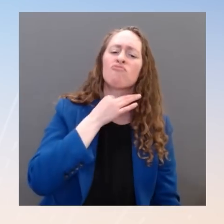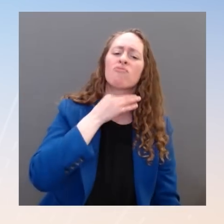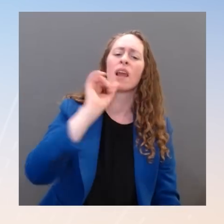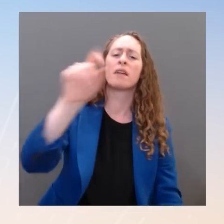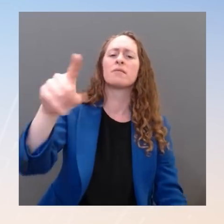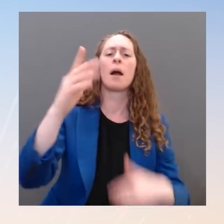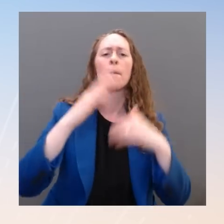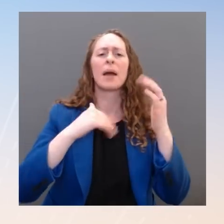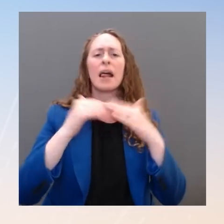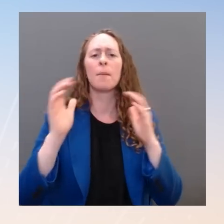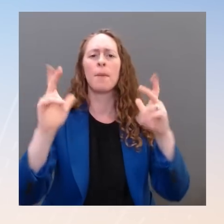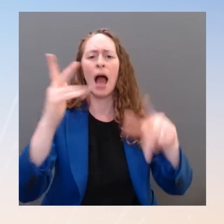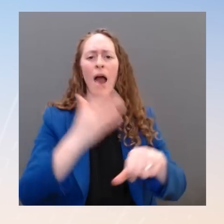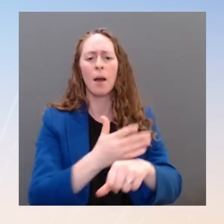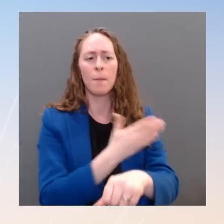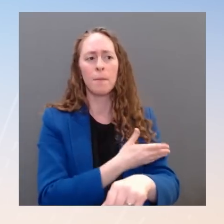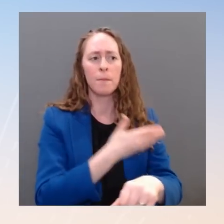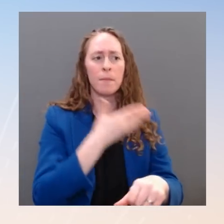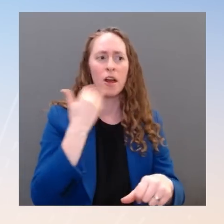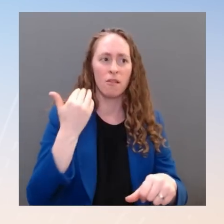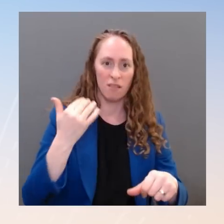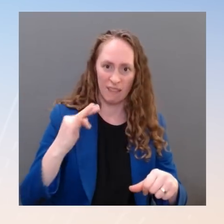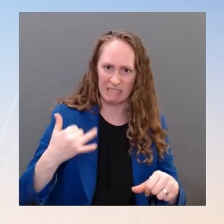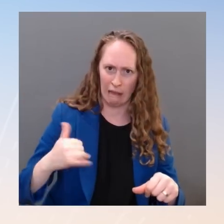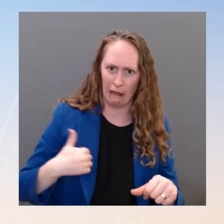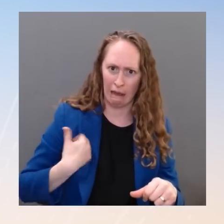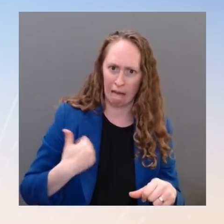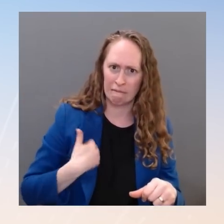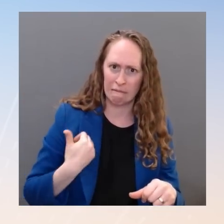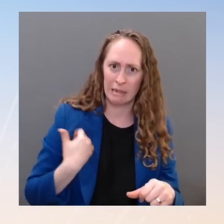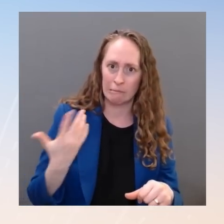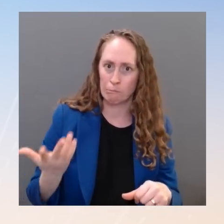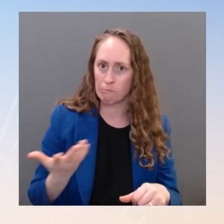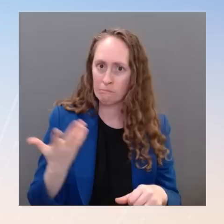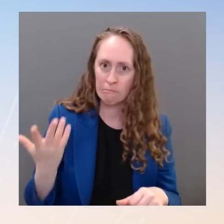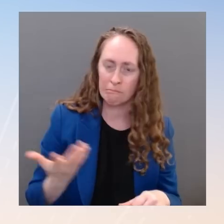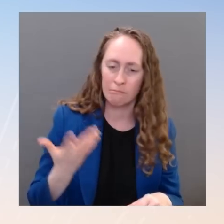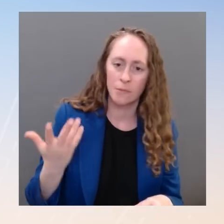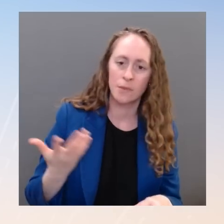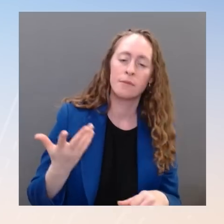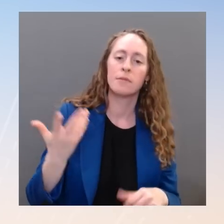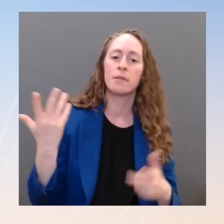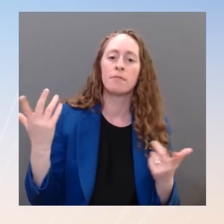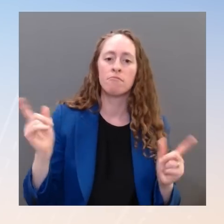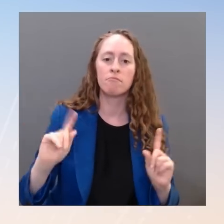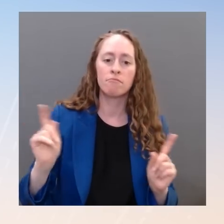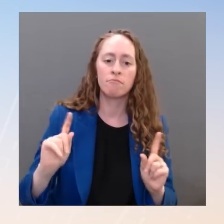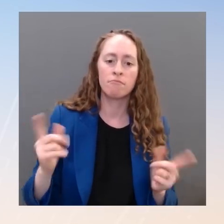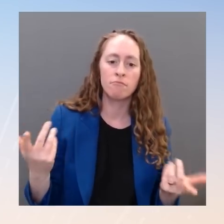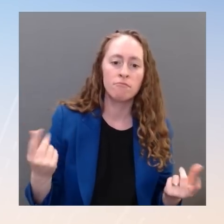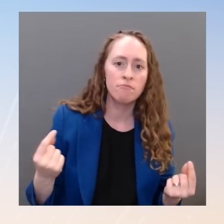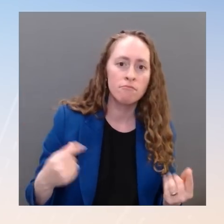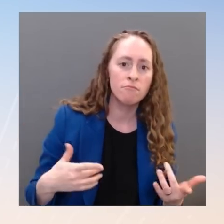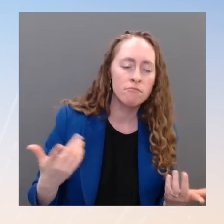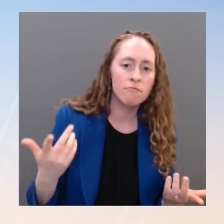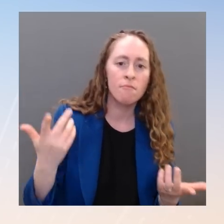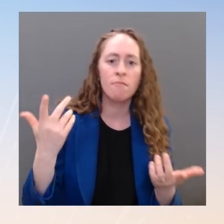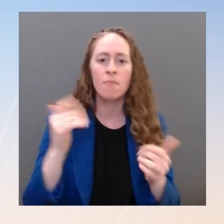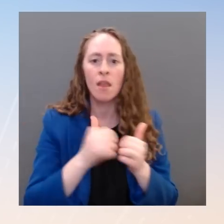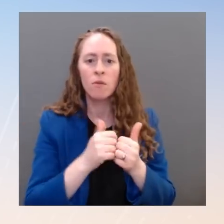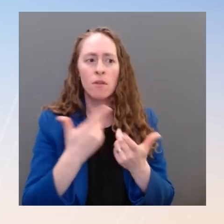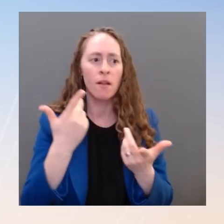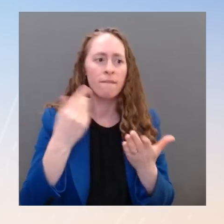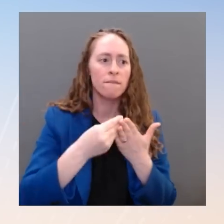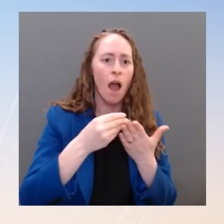aid, given that you are pushing for pandemic aid as well, where does that fall right now on the agenda? Is there